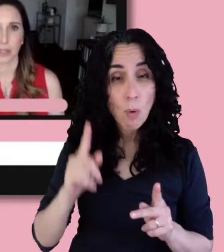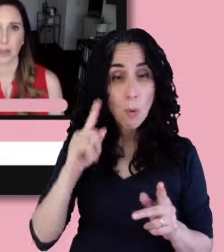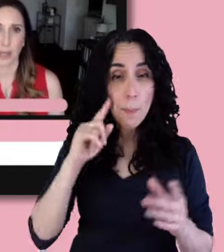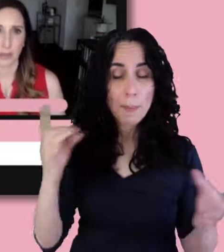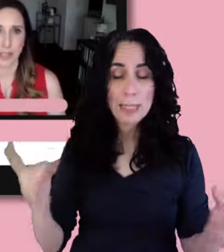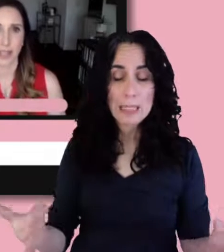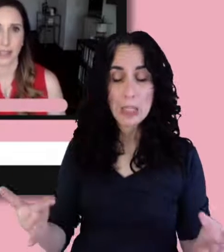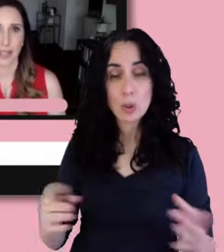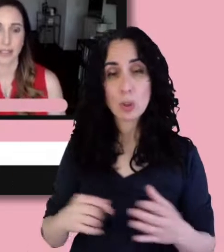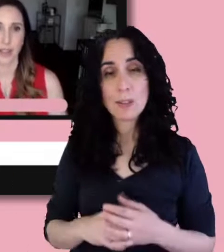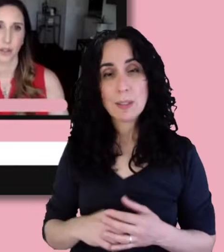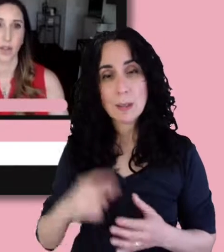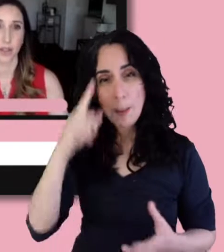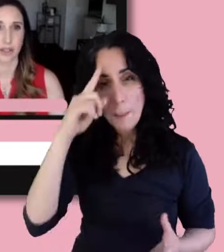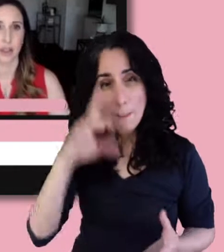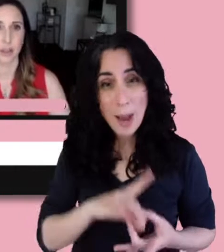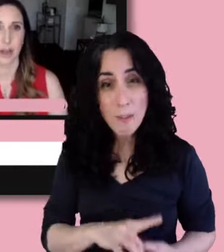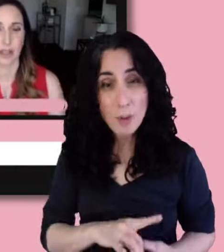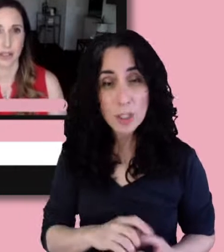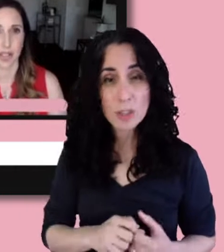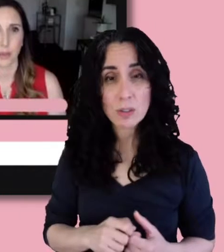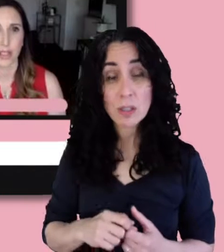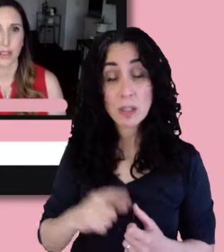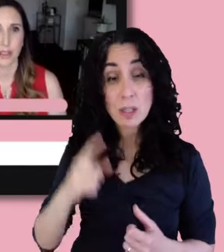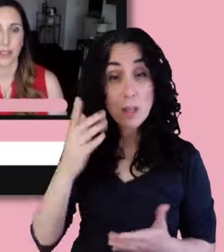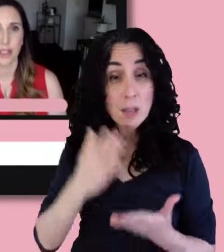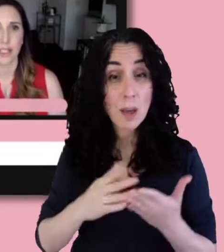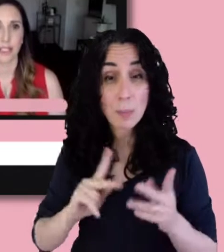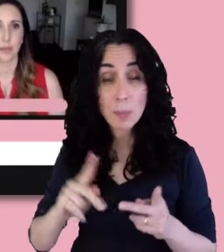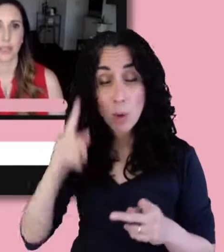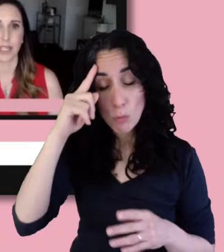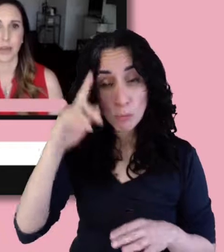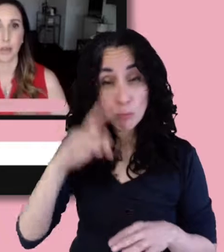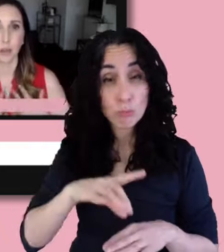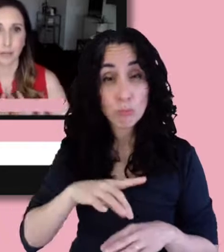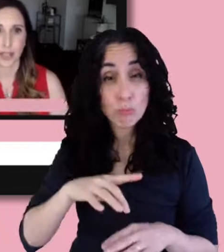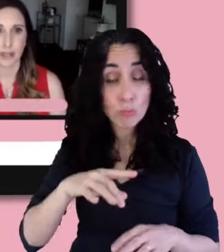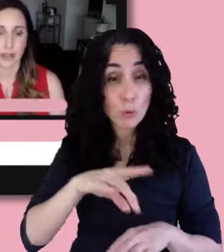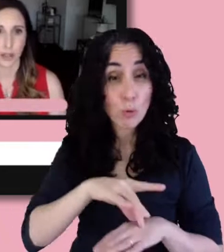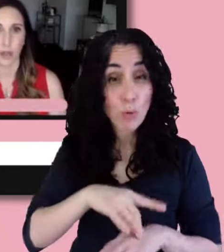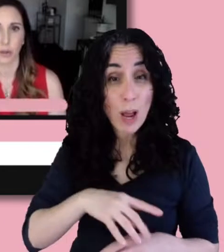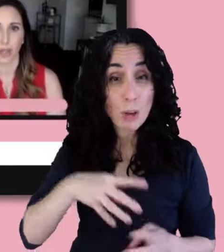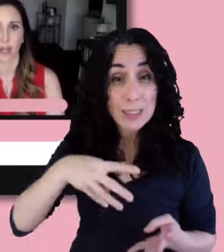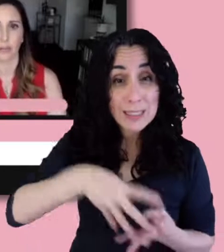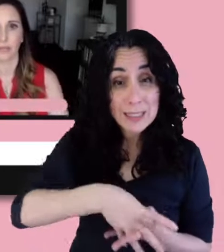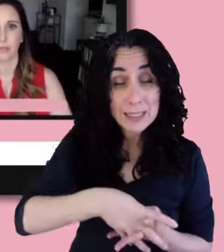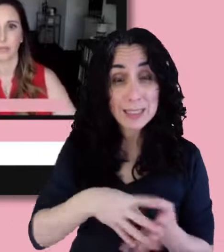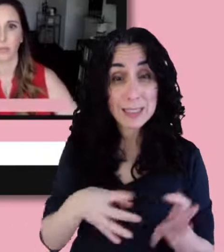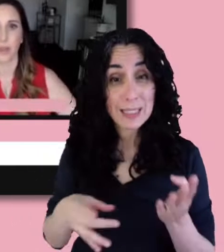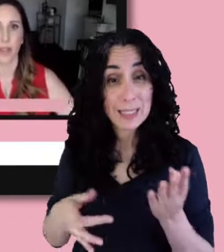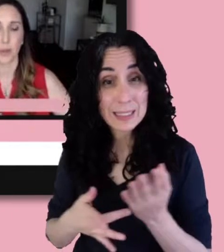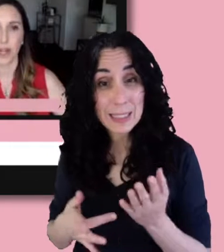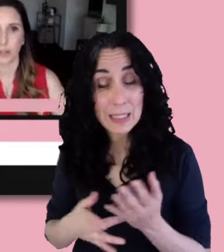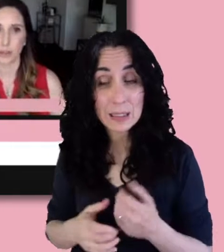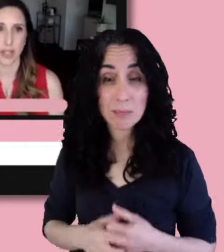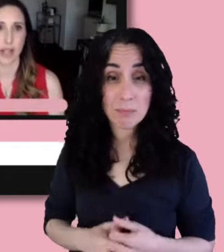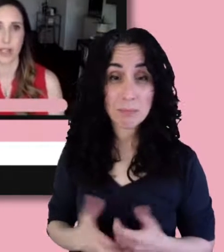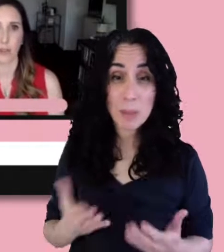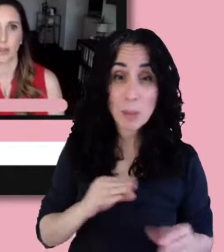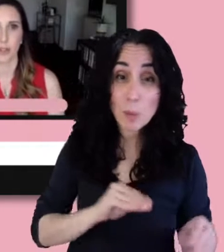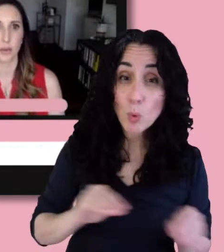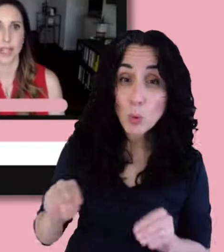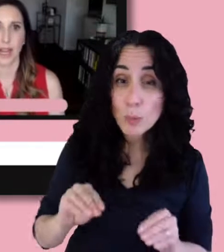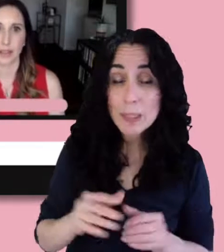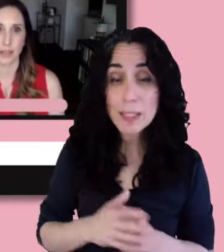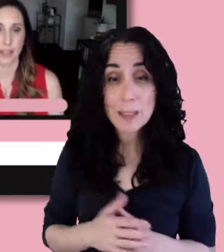can be grounding techniques. I know you guys talked about that last week. Yes. The movement, whether you exercise,